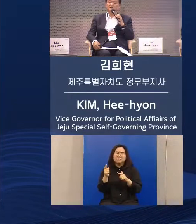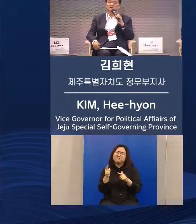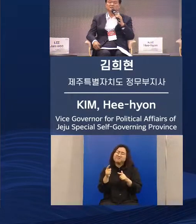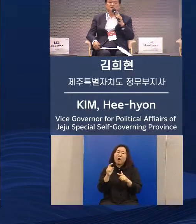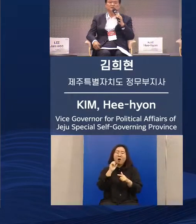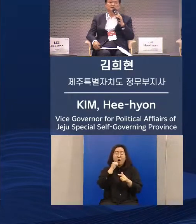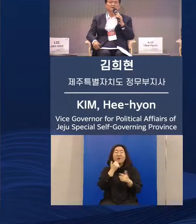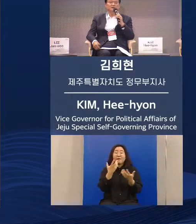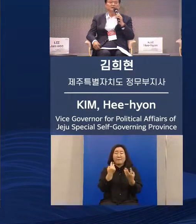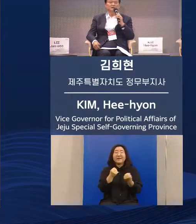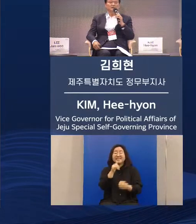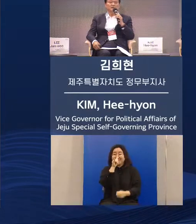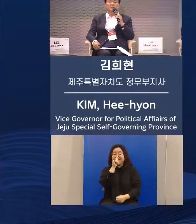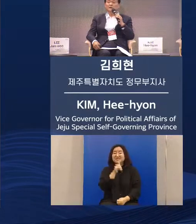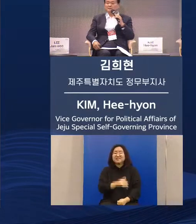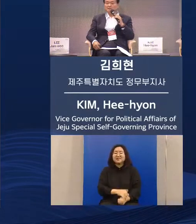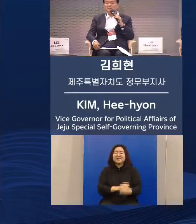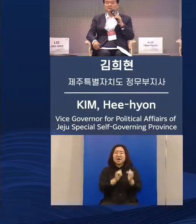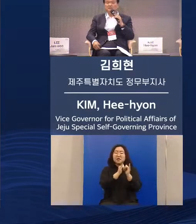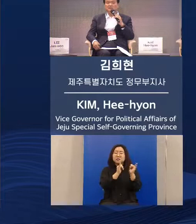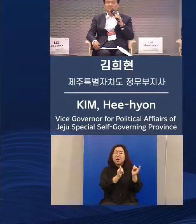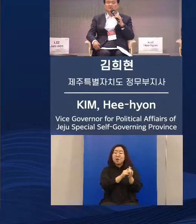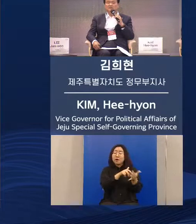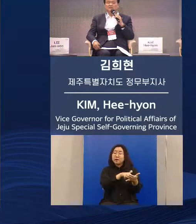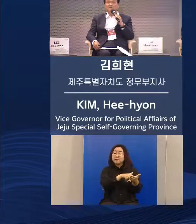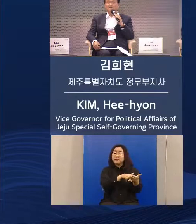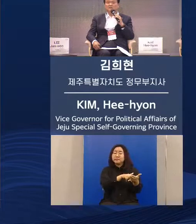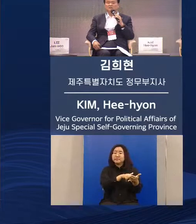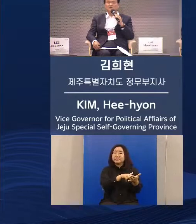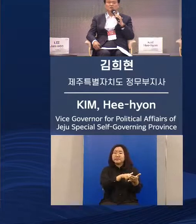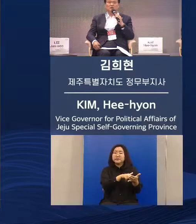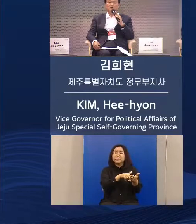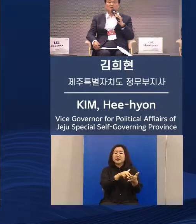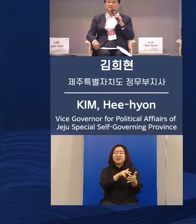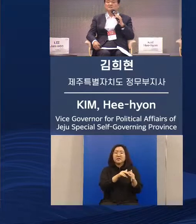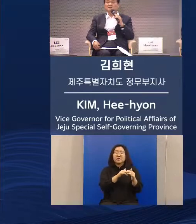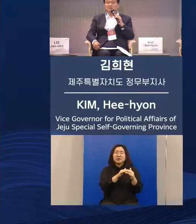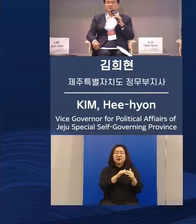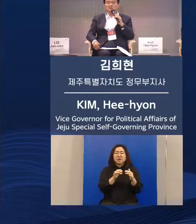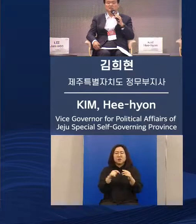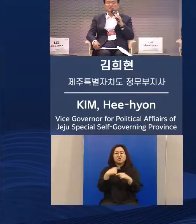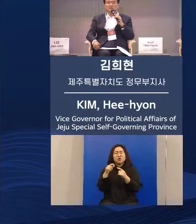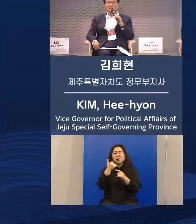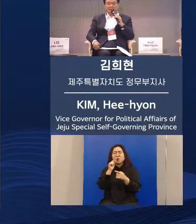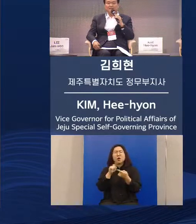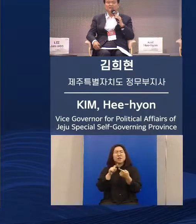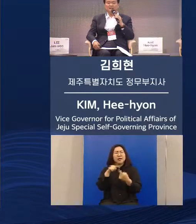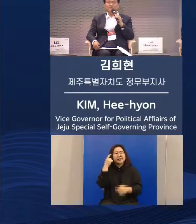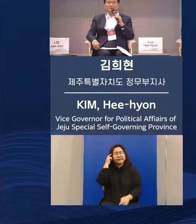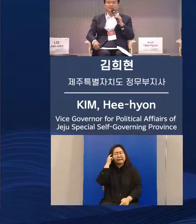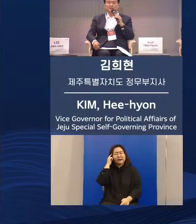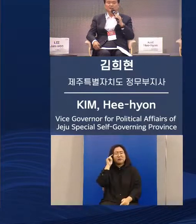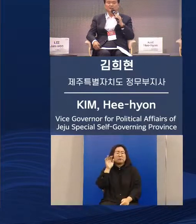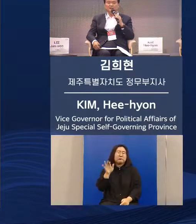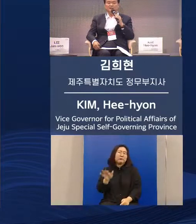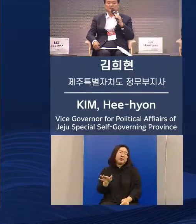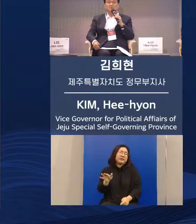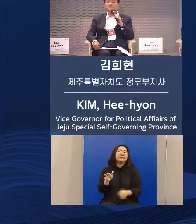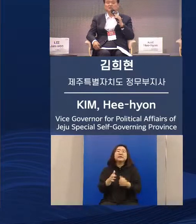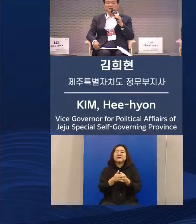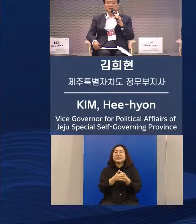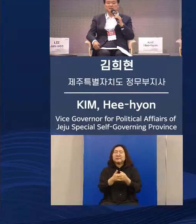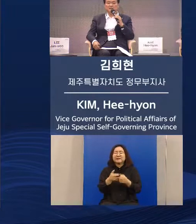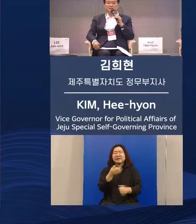We had some difficulties to have that settled down. First, we had